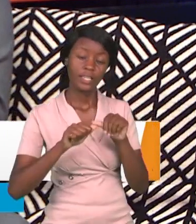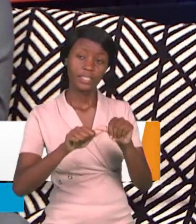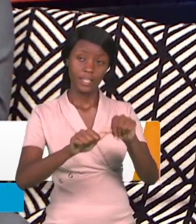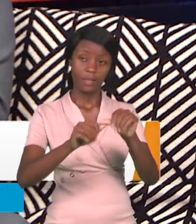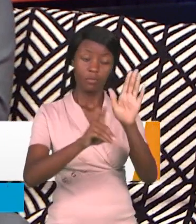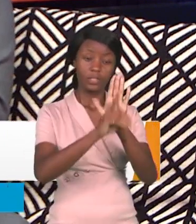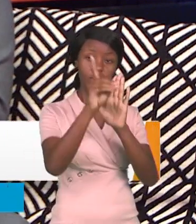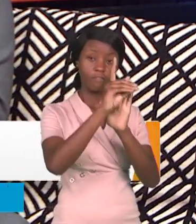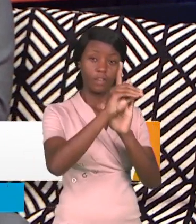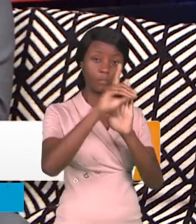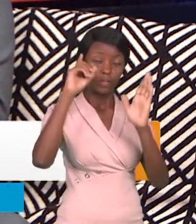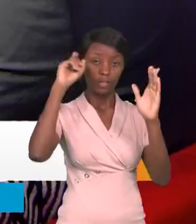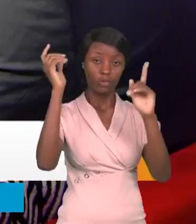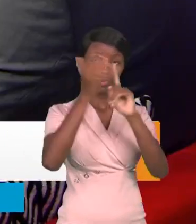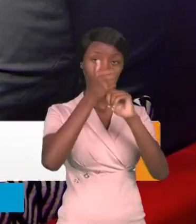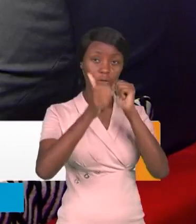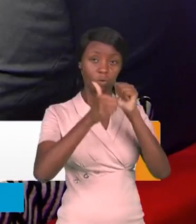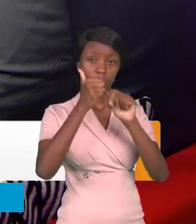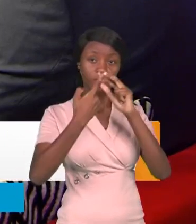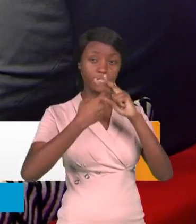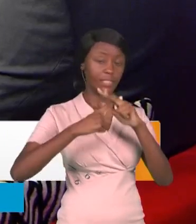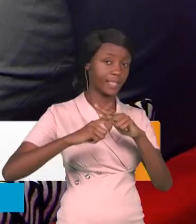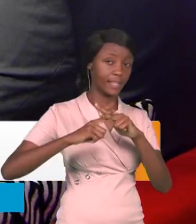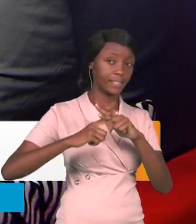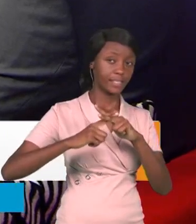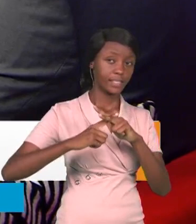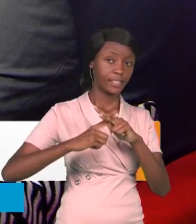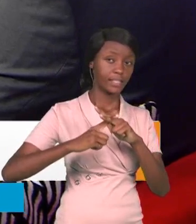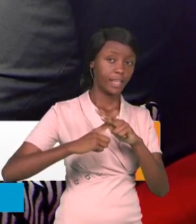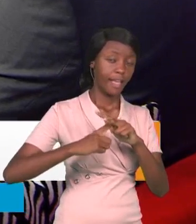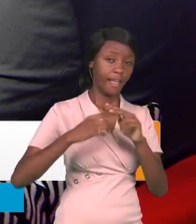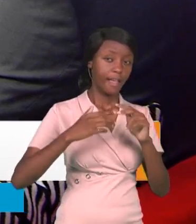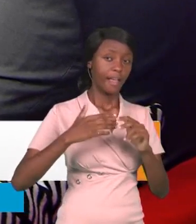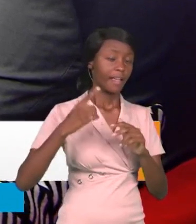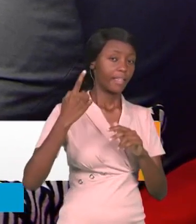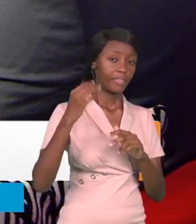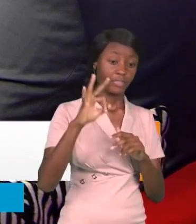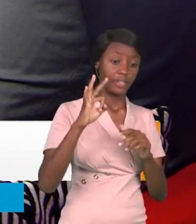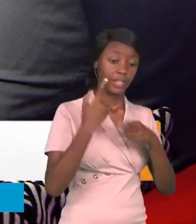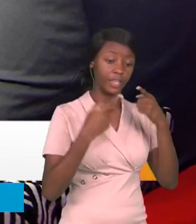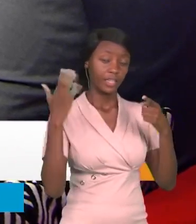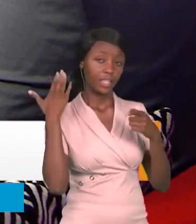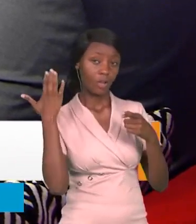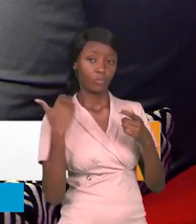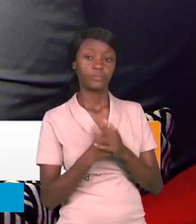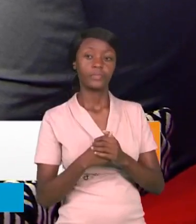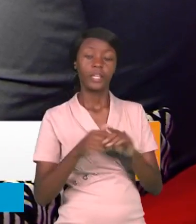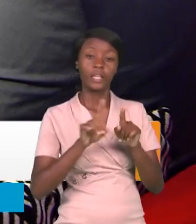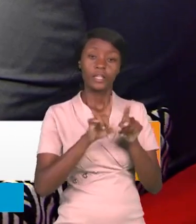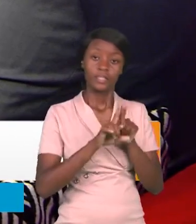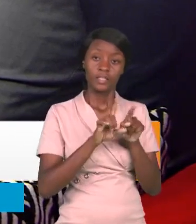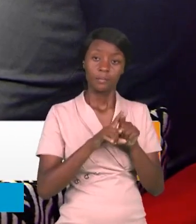Development Goals Week was conceptualized within us 3 years ago. And the vision that we